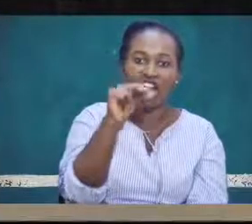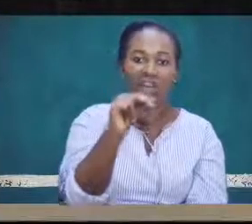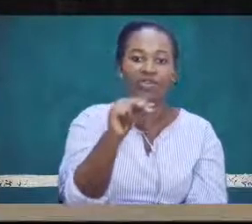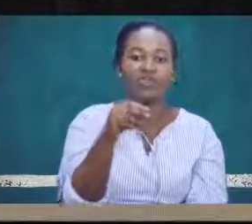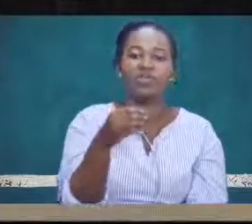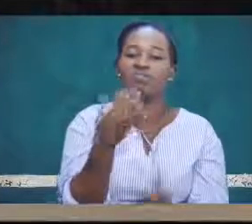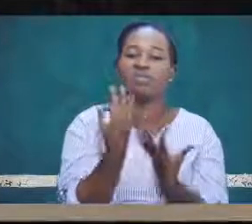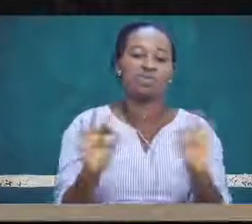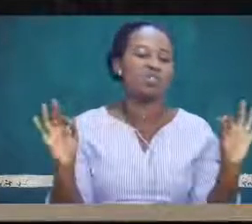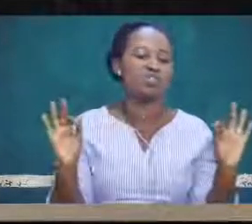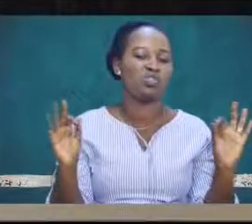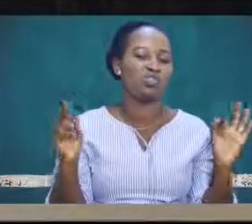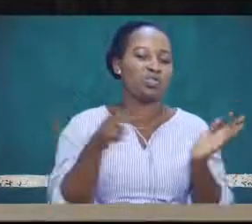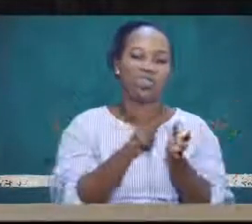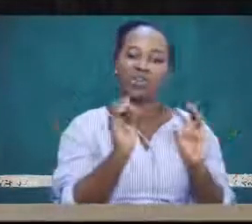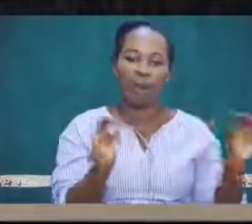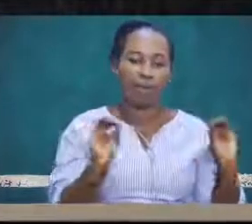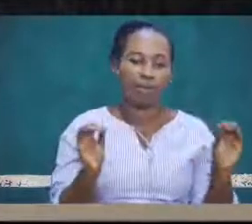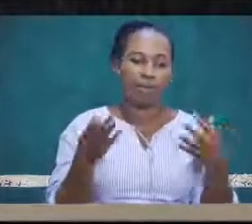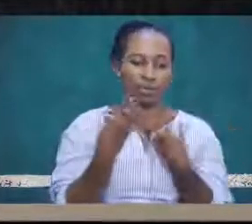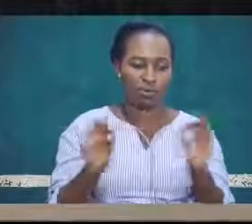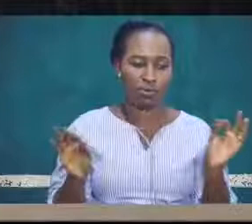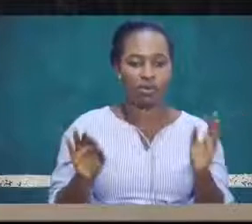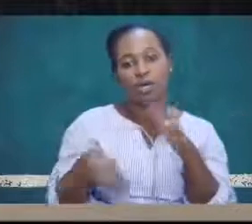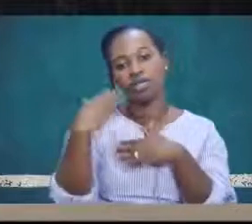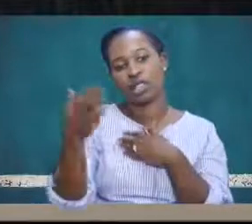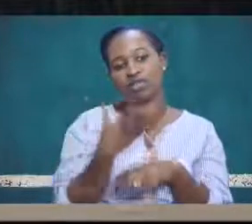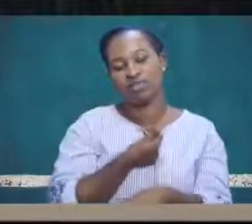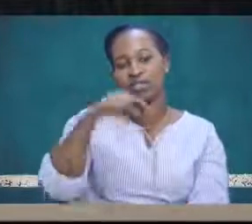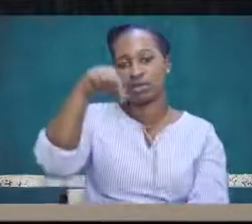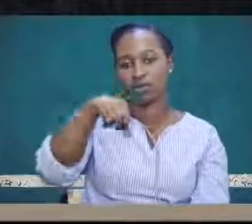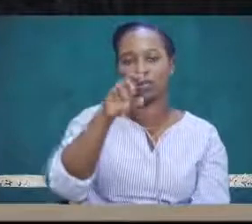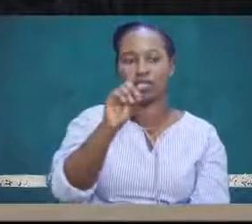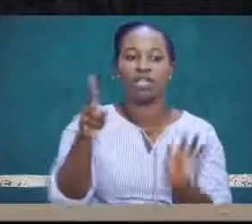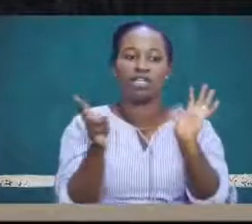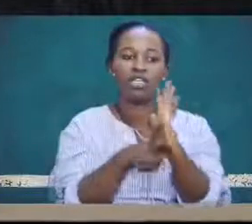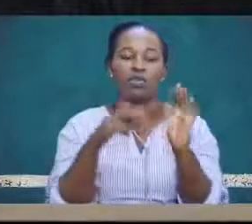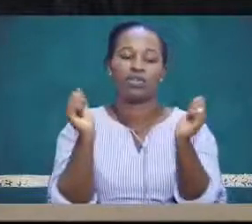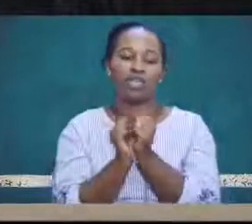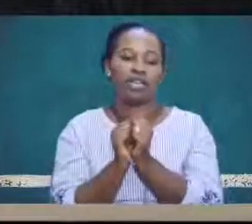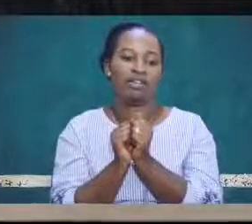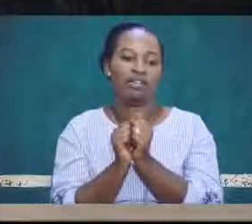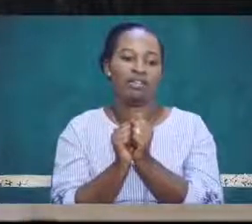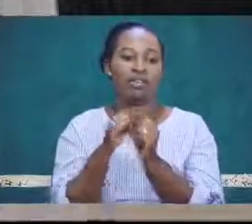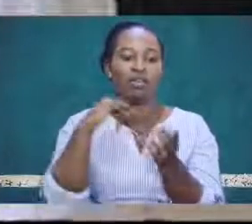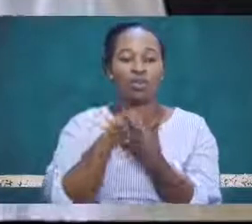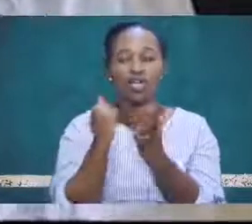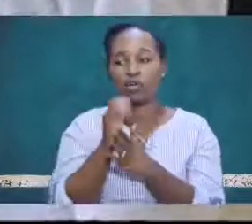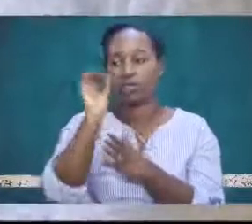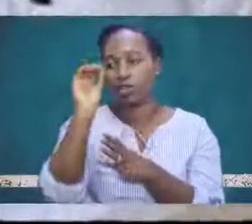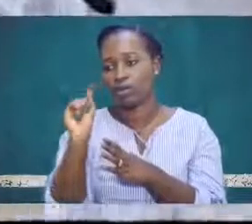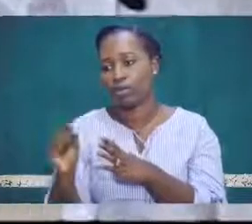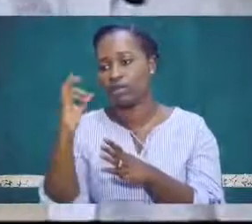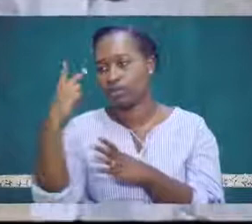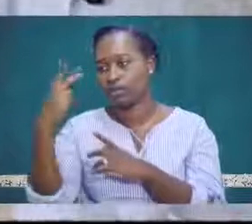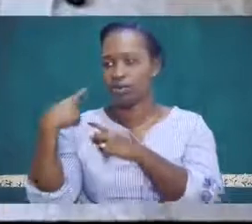free cost. No charge was there. So here, the quantity demanded would be 10 because 0.2